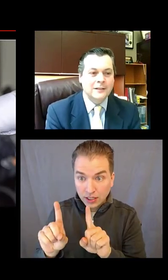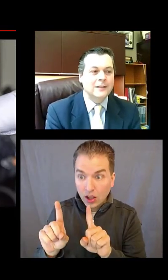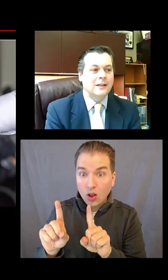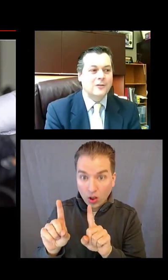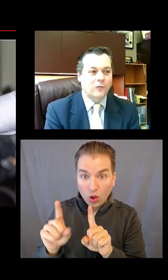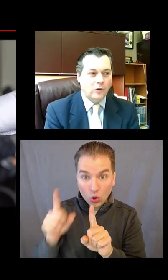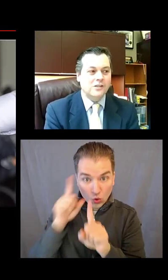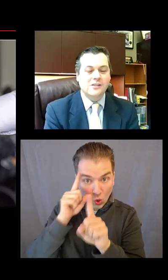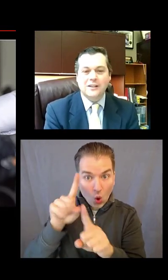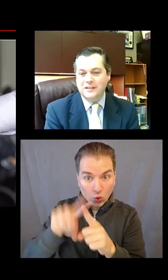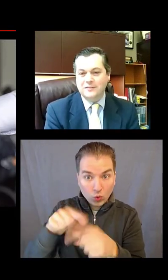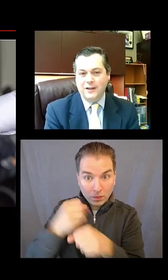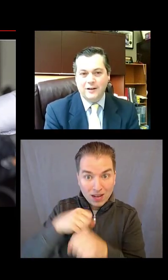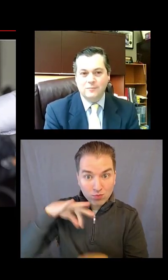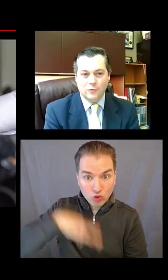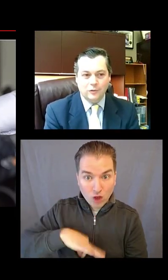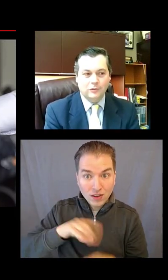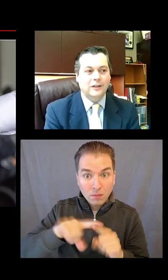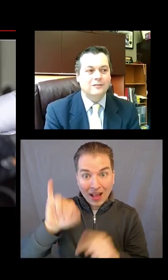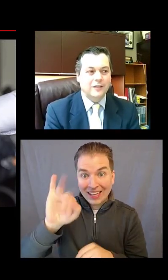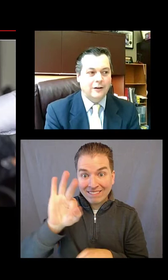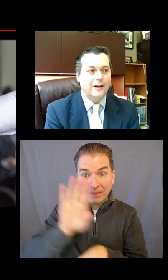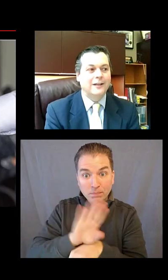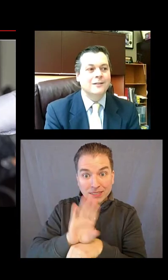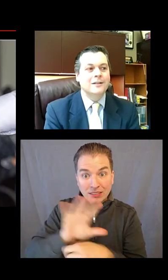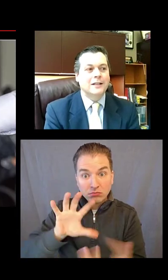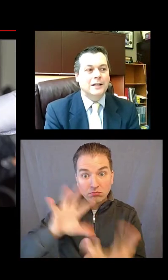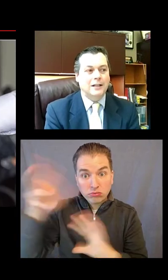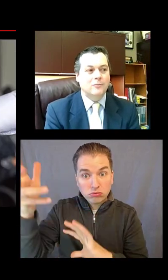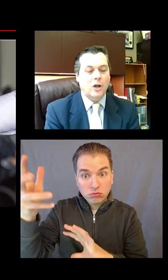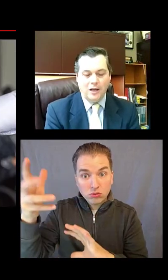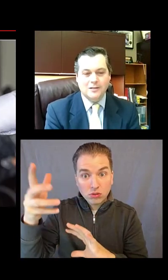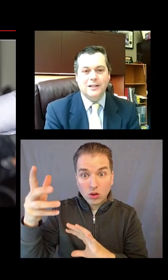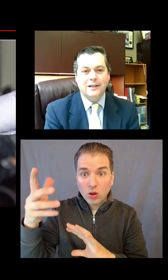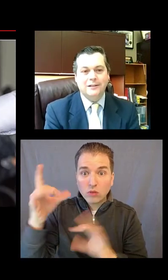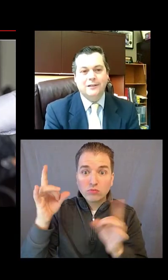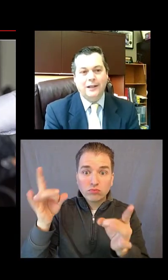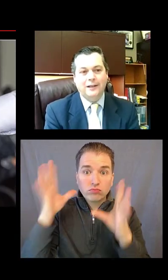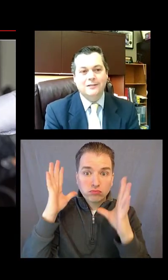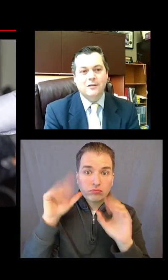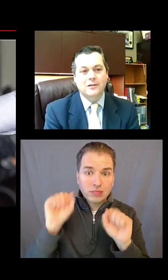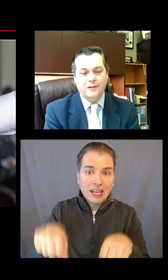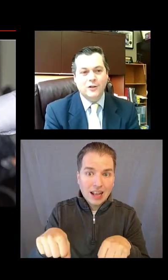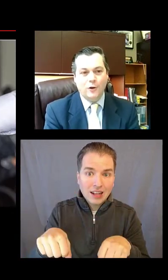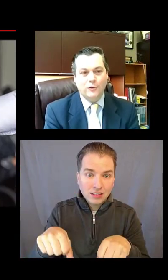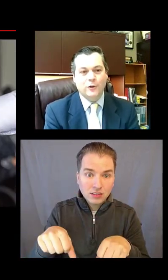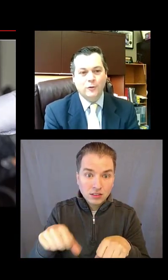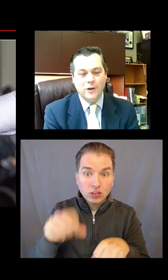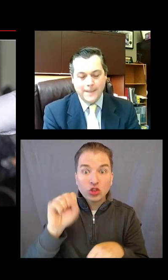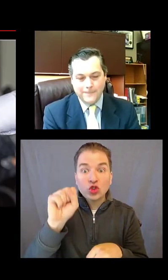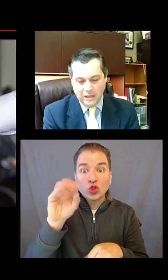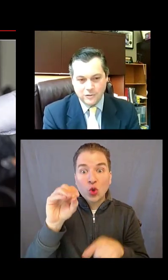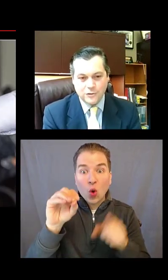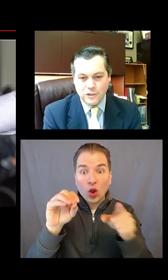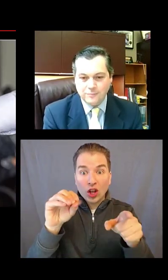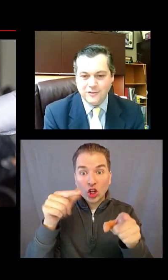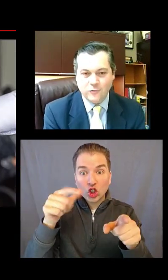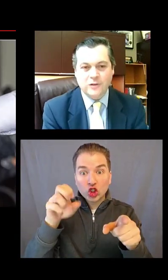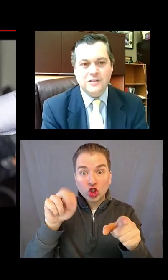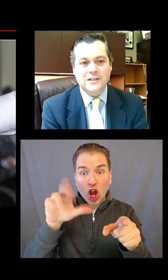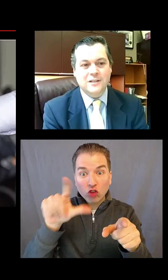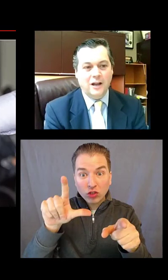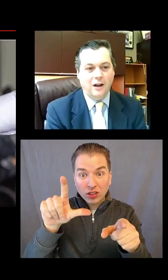money. Divorces can be very brutal and very costly and tough to go through.